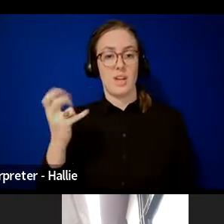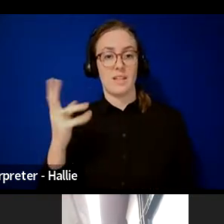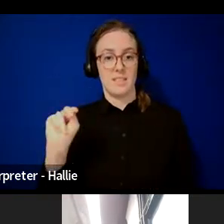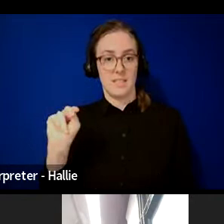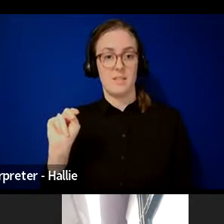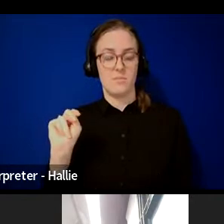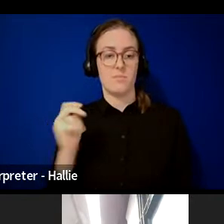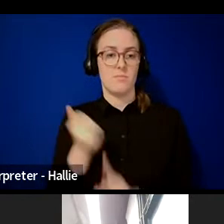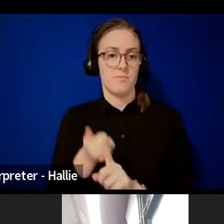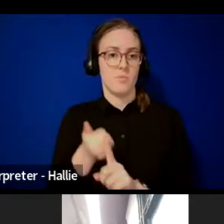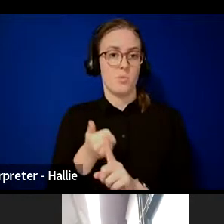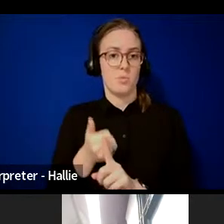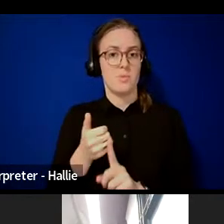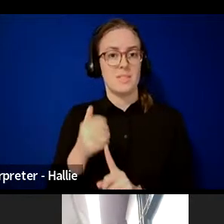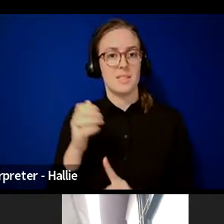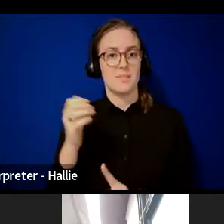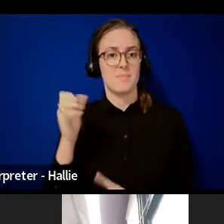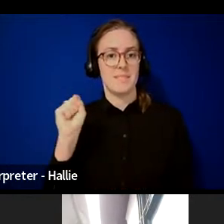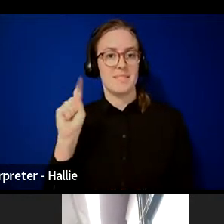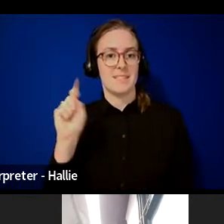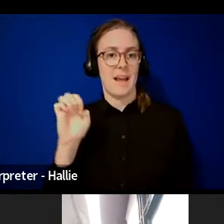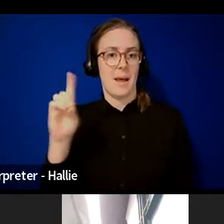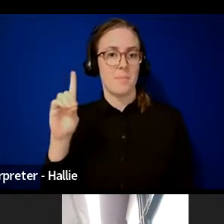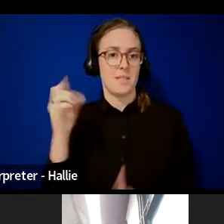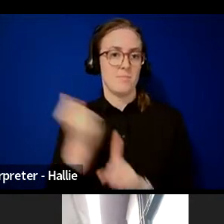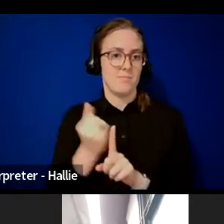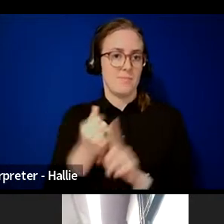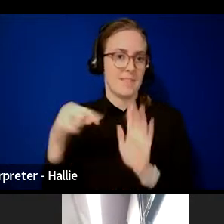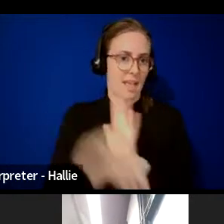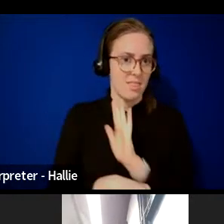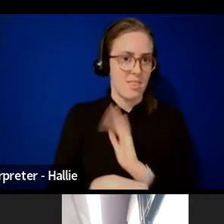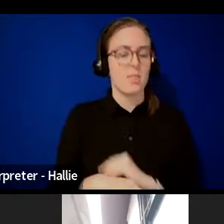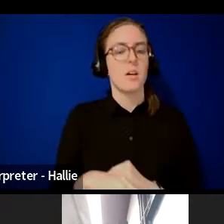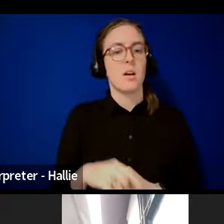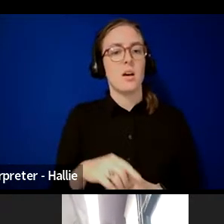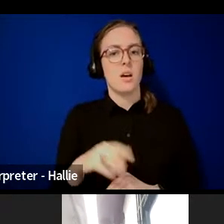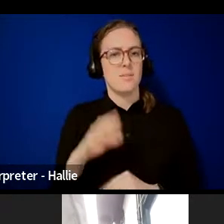beginning of the year. Was there any connection with those homicides?